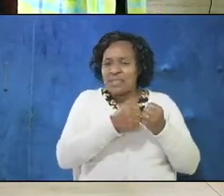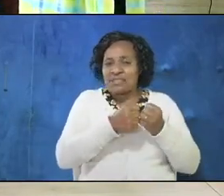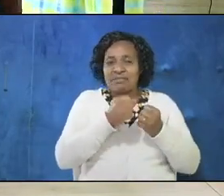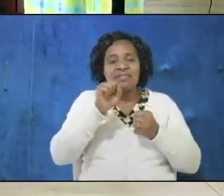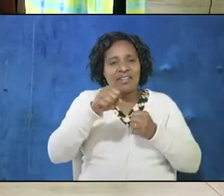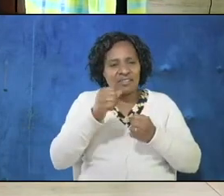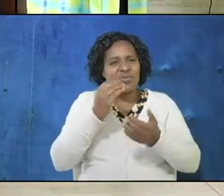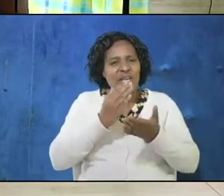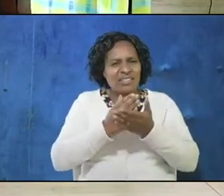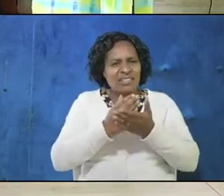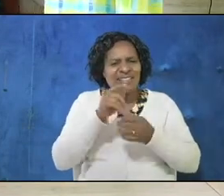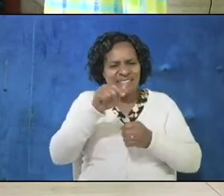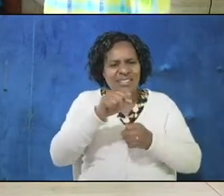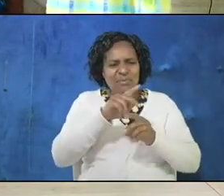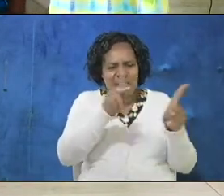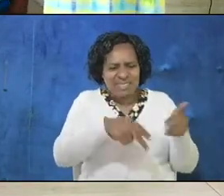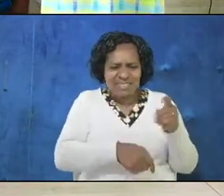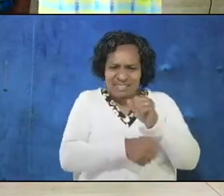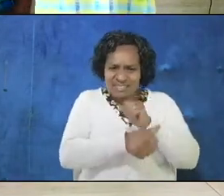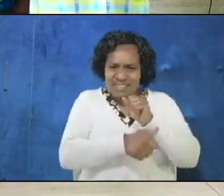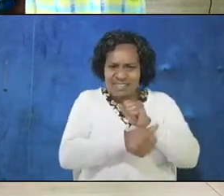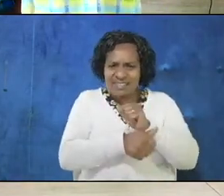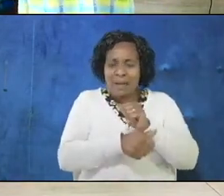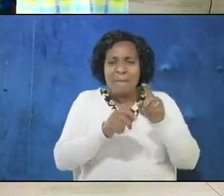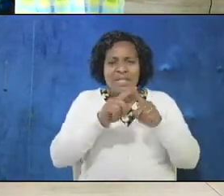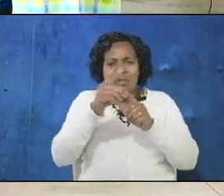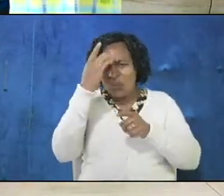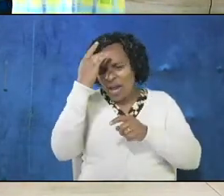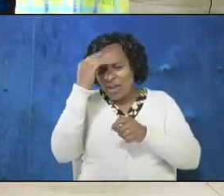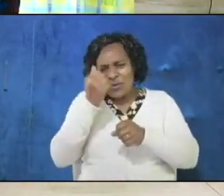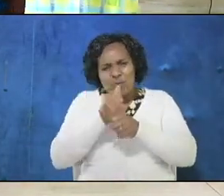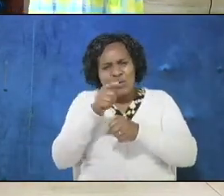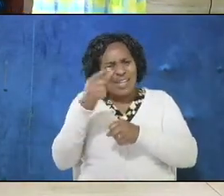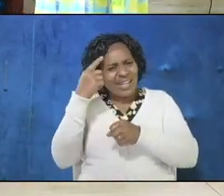right. It was dangerous. So why do you think he did it?